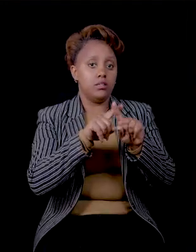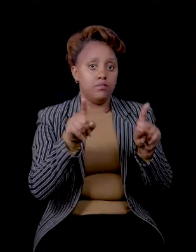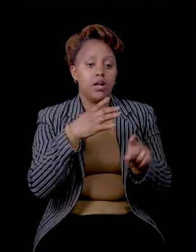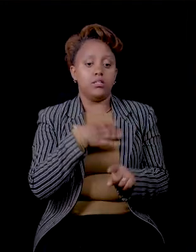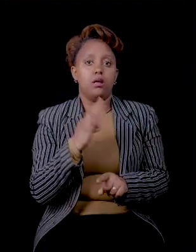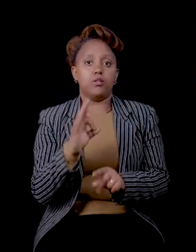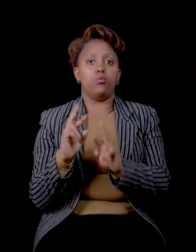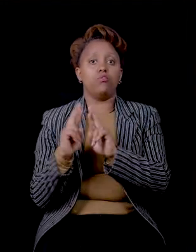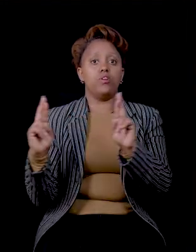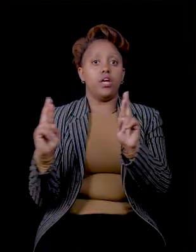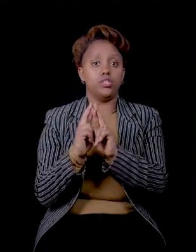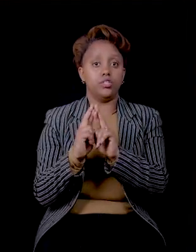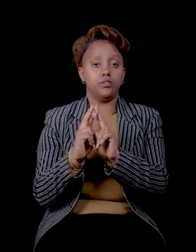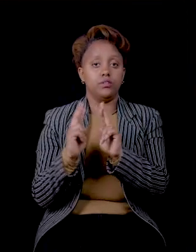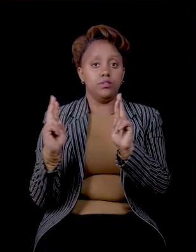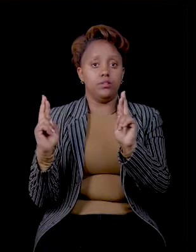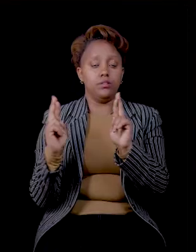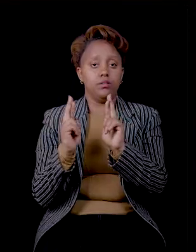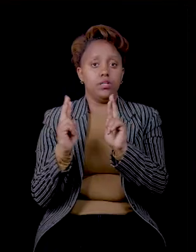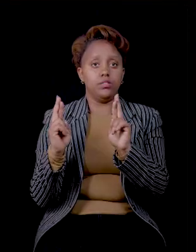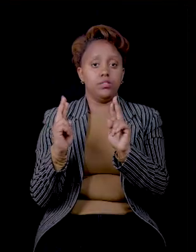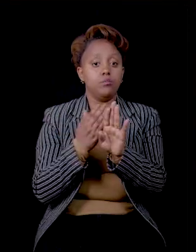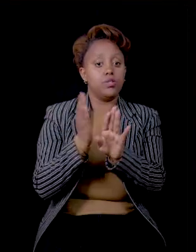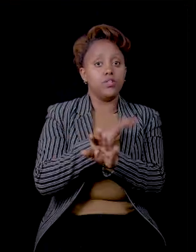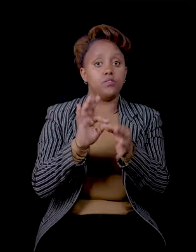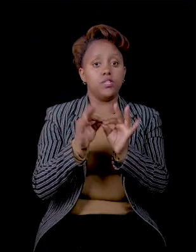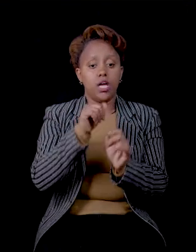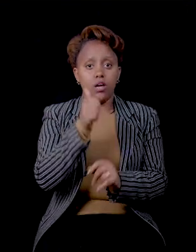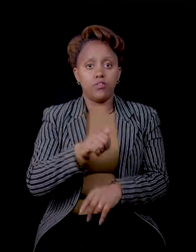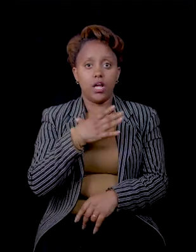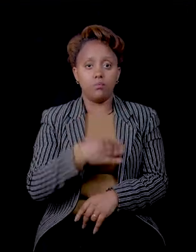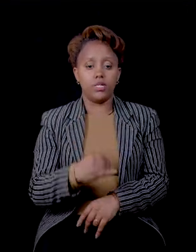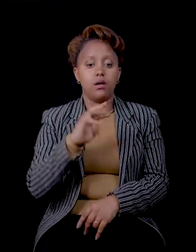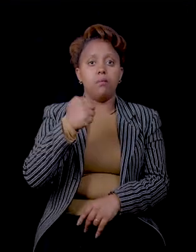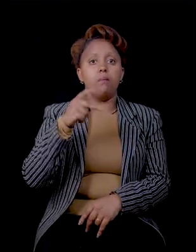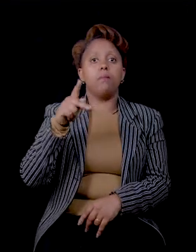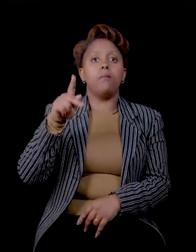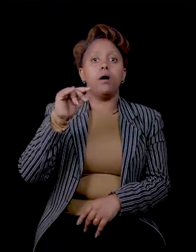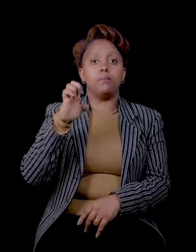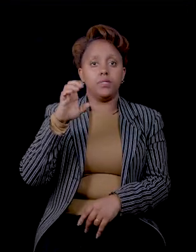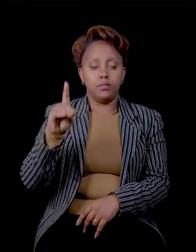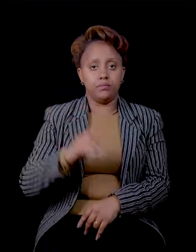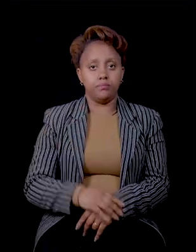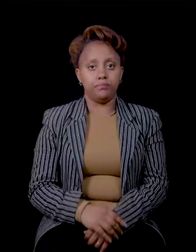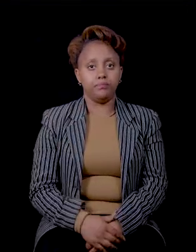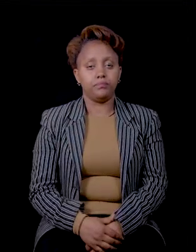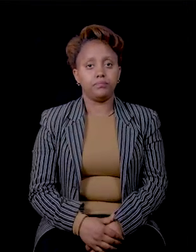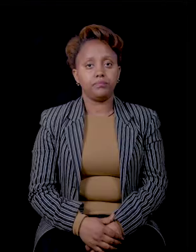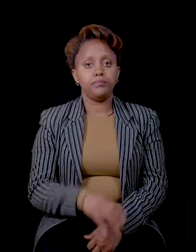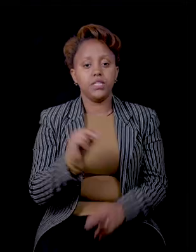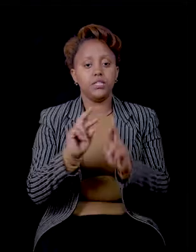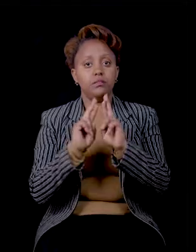different elements of the range. From the previous definition, every element must be mapped into exactly one element in the